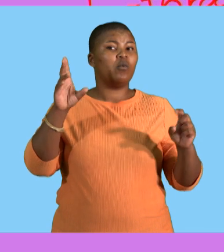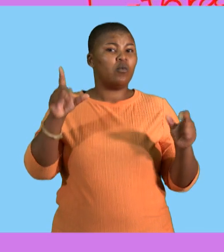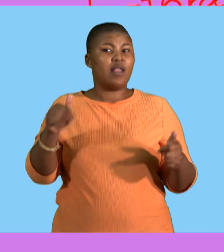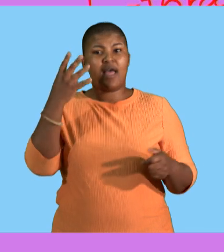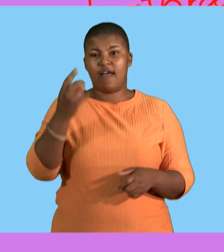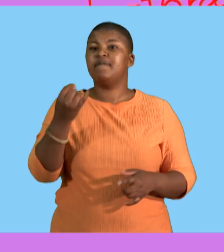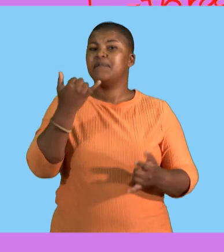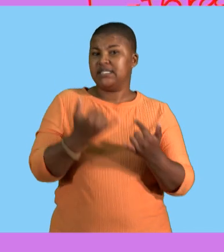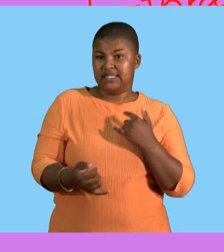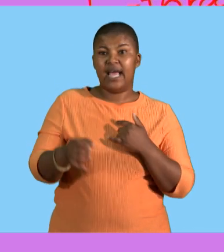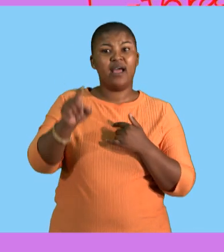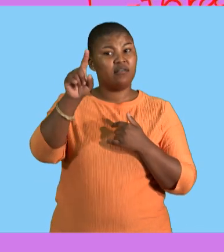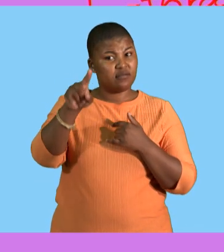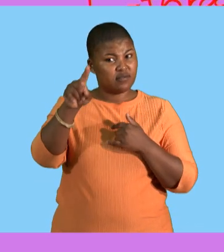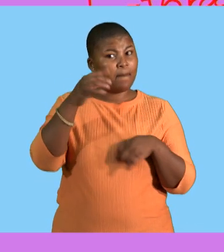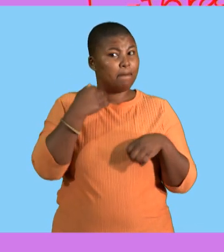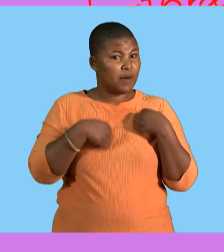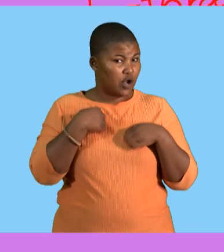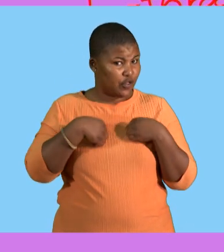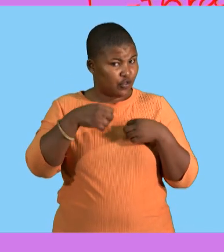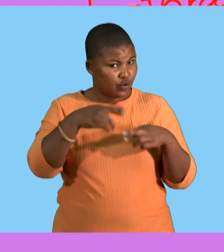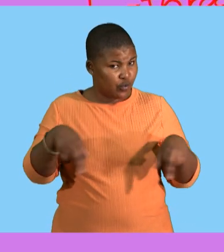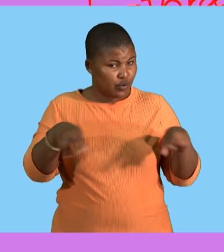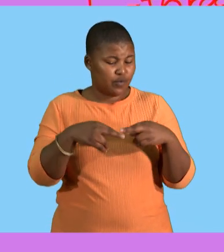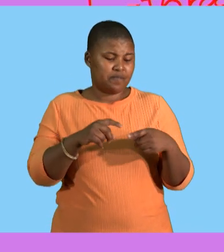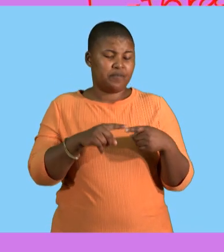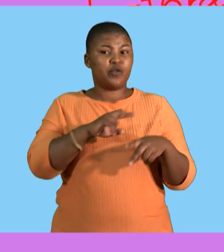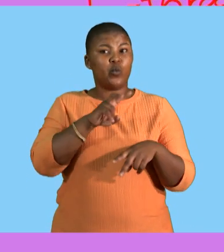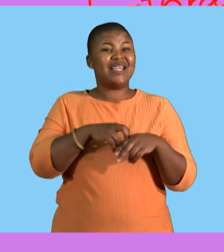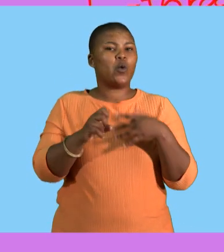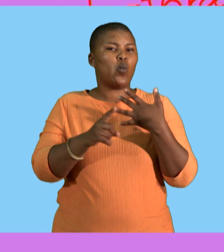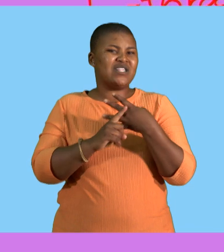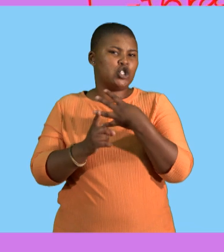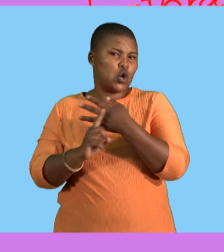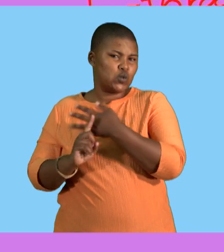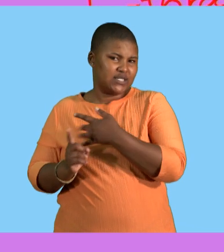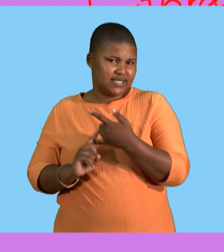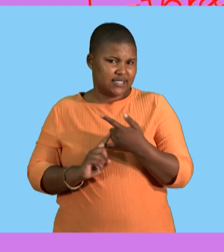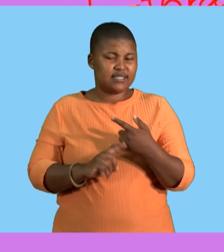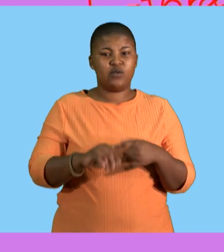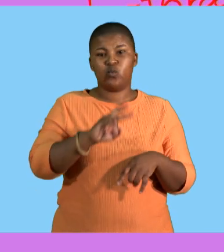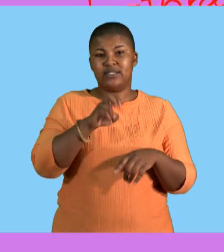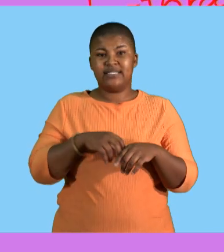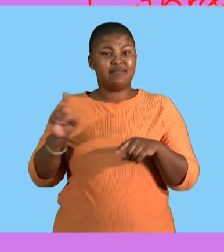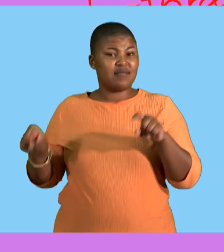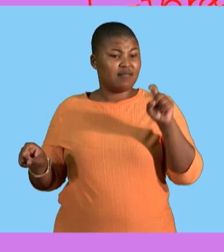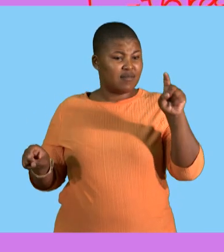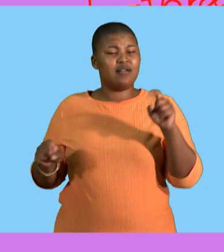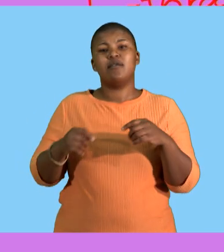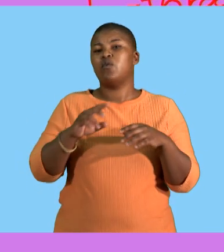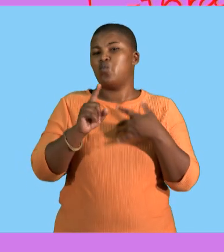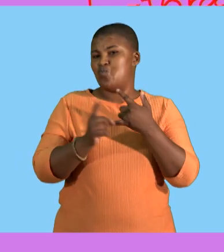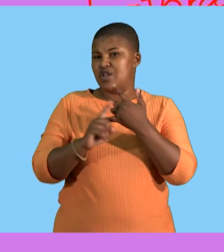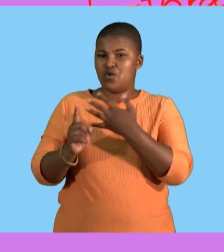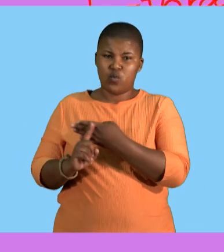a mistake in the bathroom. We need windows. We need windows over there. And